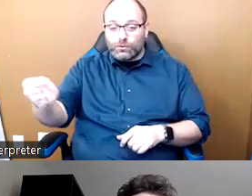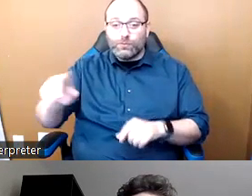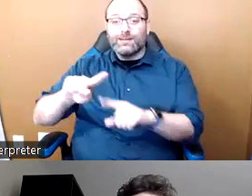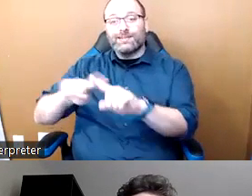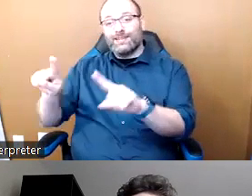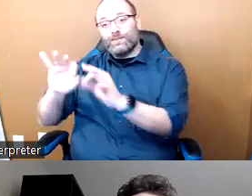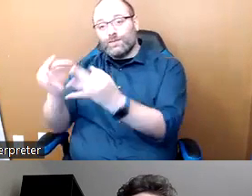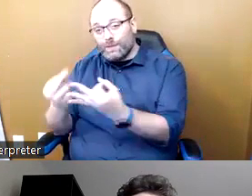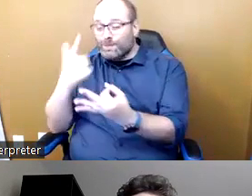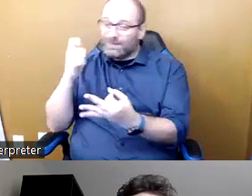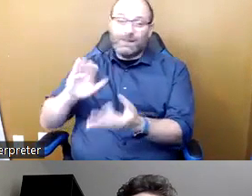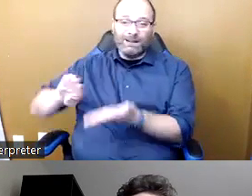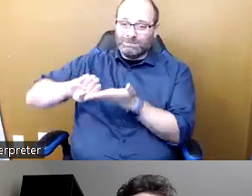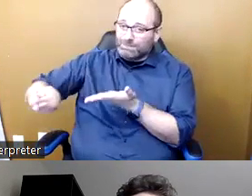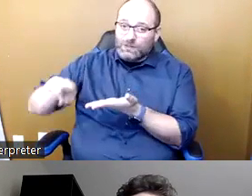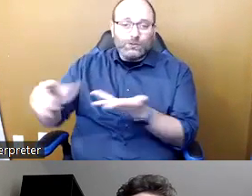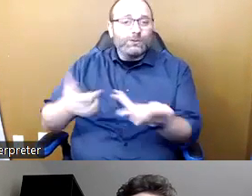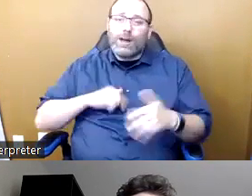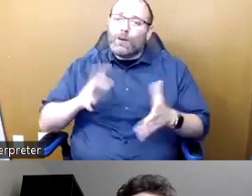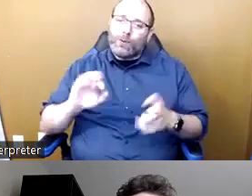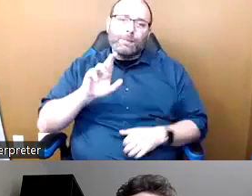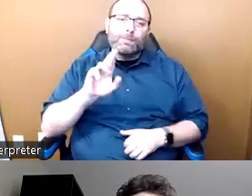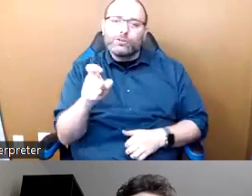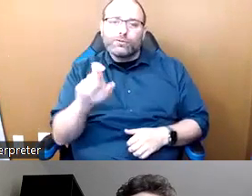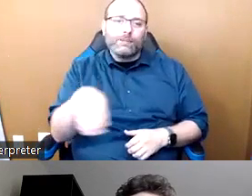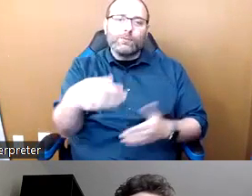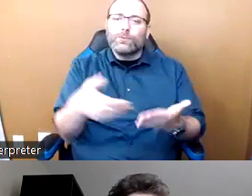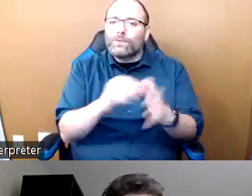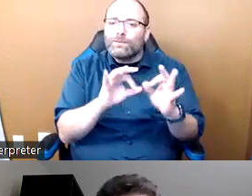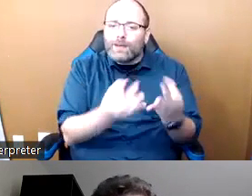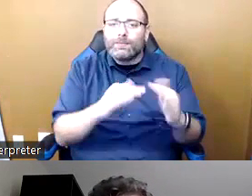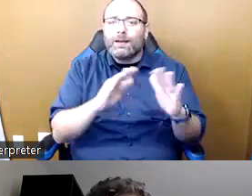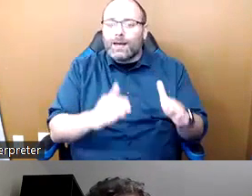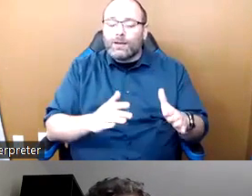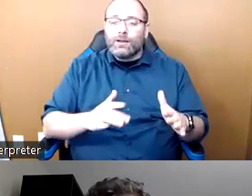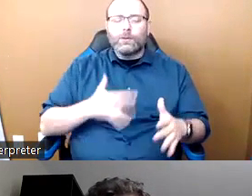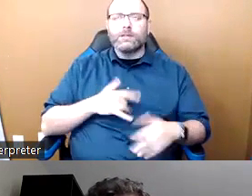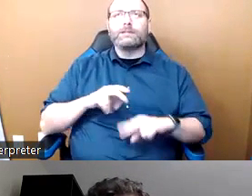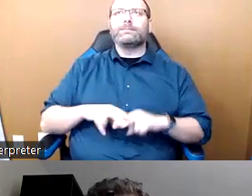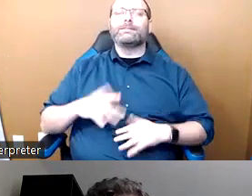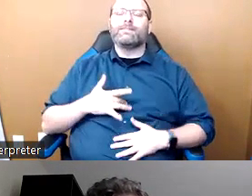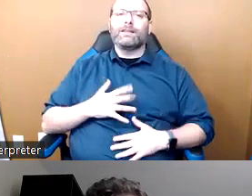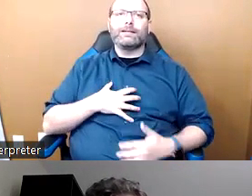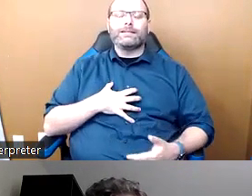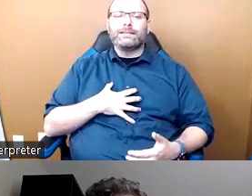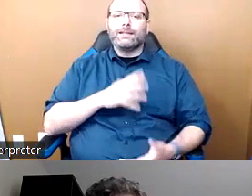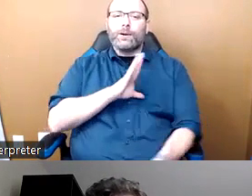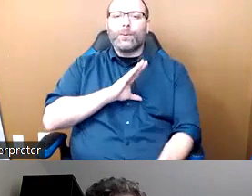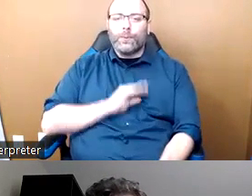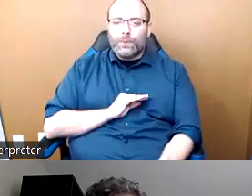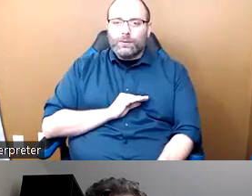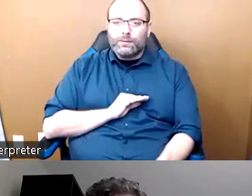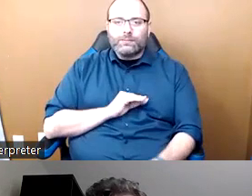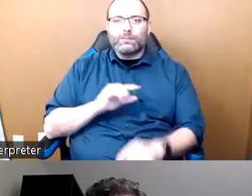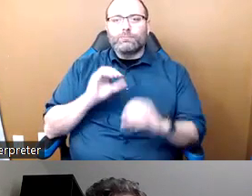rejecting. And there really comes so many times where we just kind of sit there feeling powerless. But